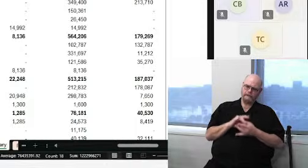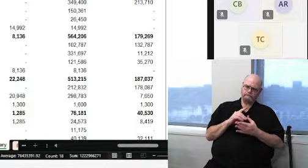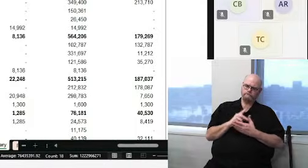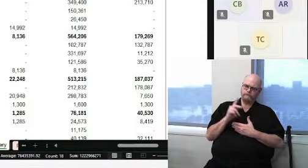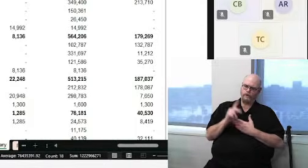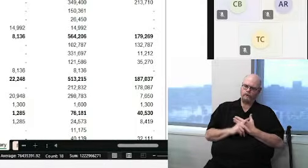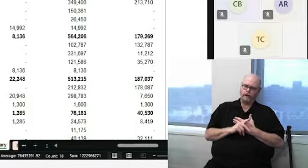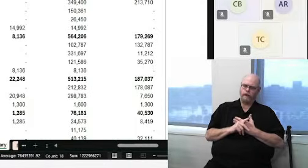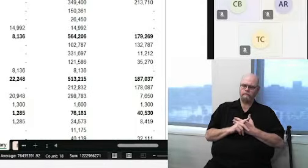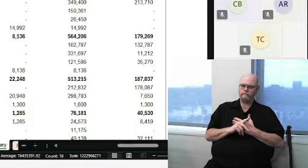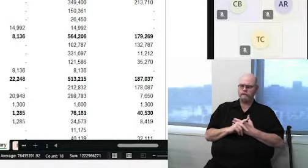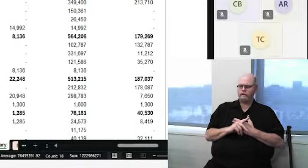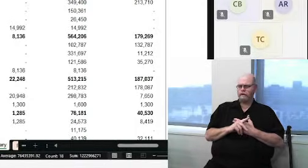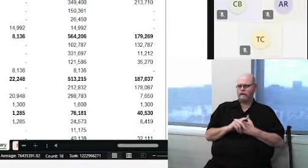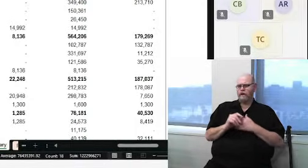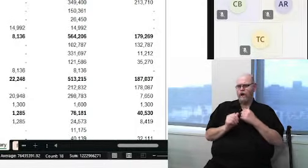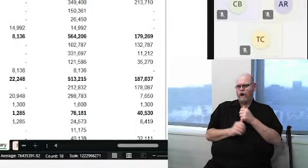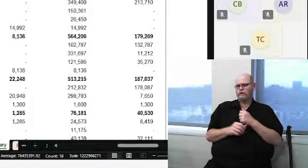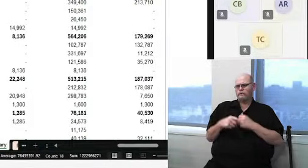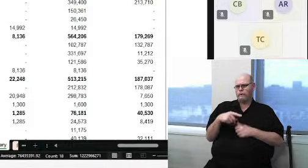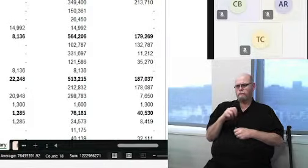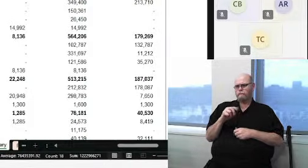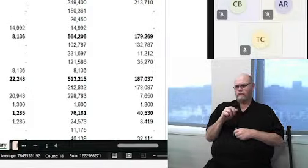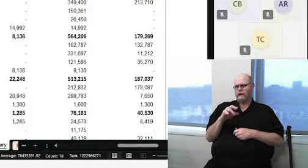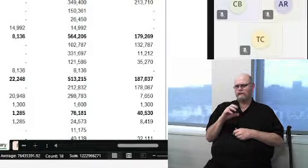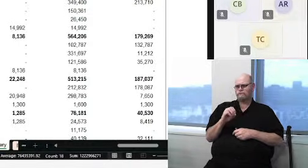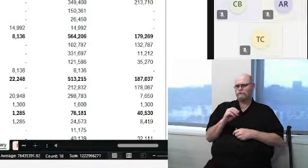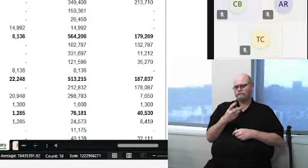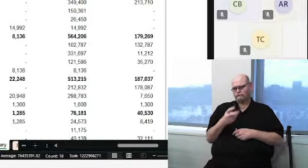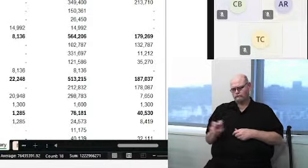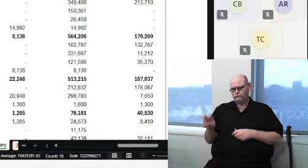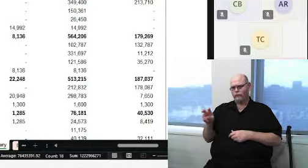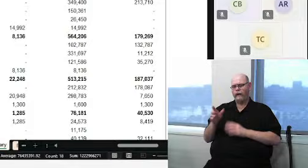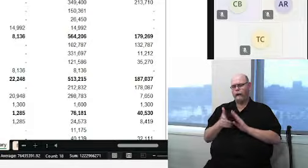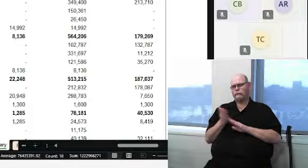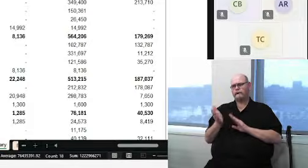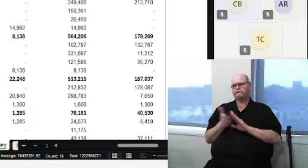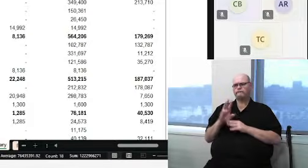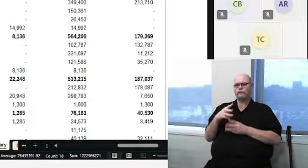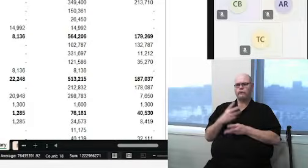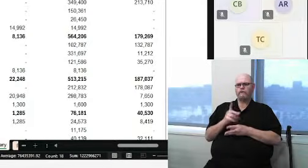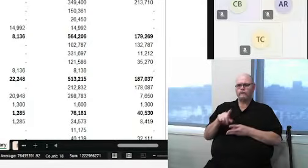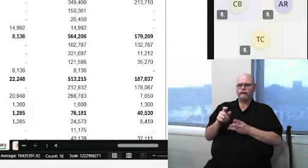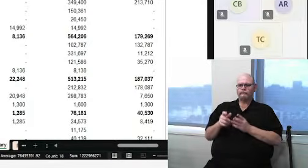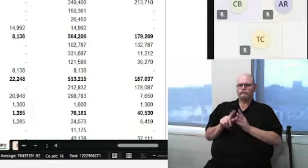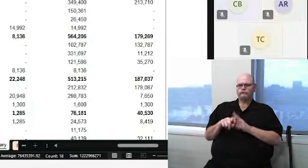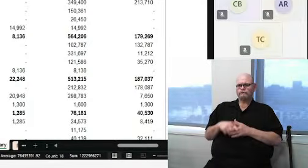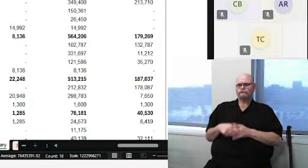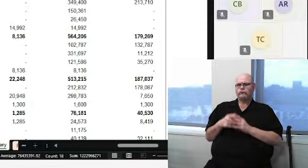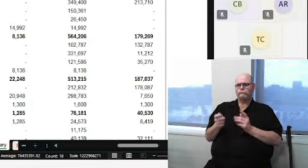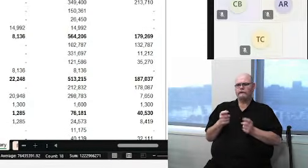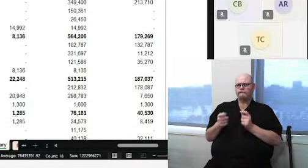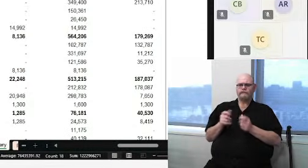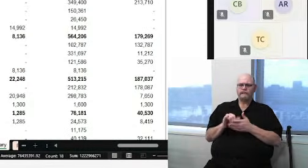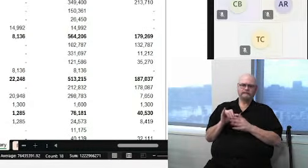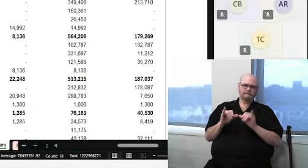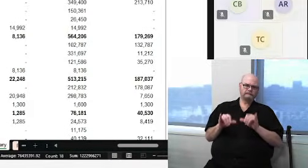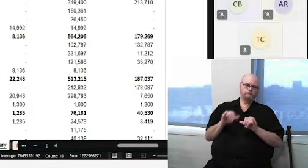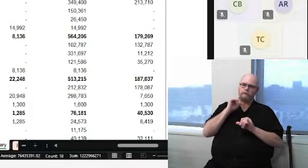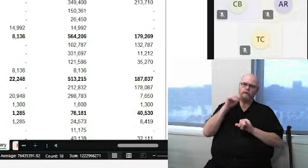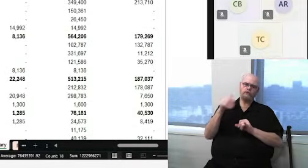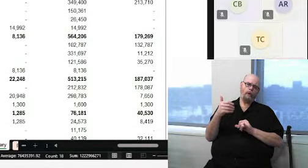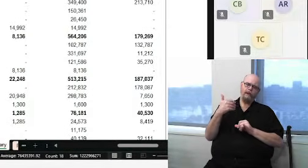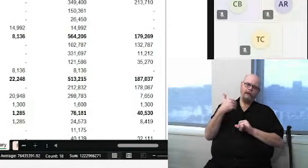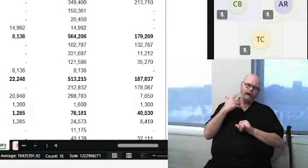capital-based program with under Pedro's over into the operational world, and we now have to start managing that system. We do